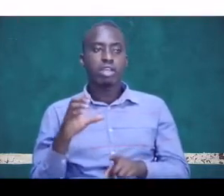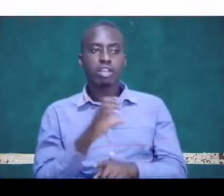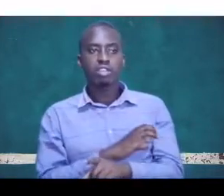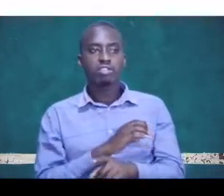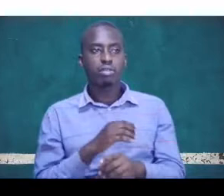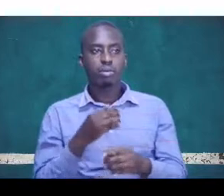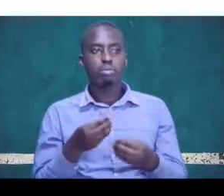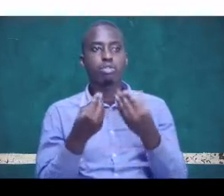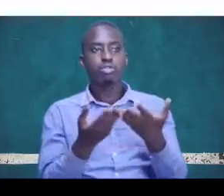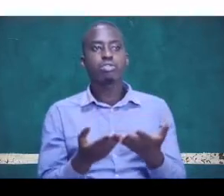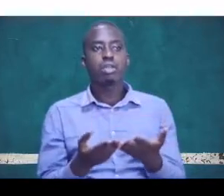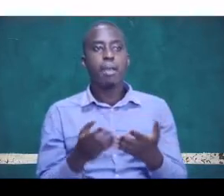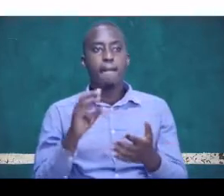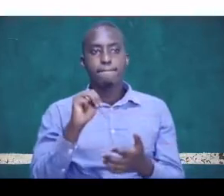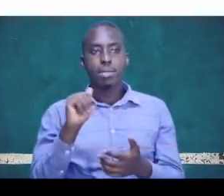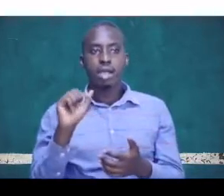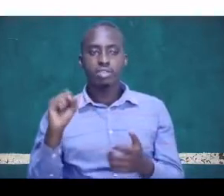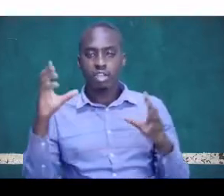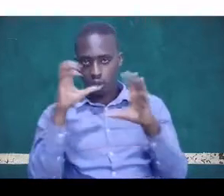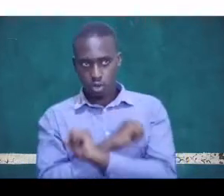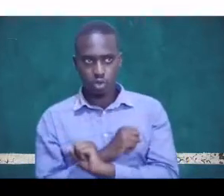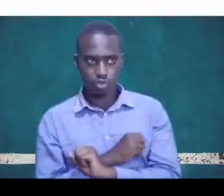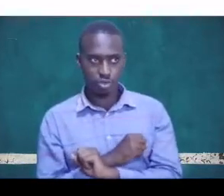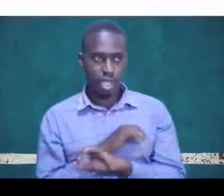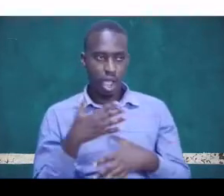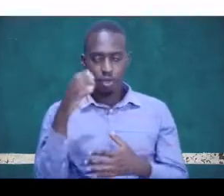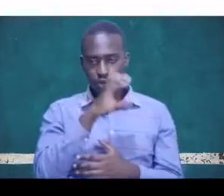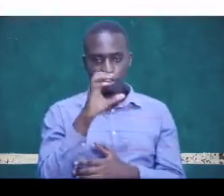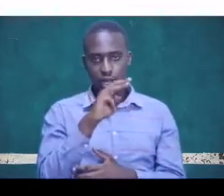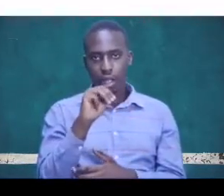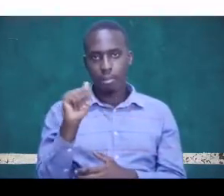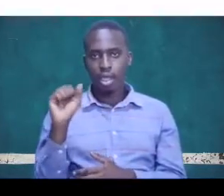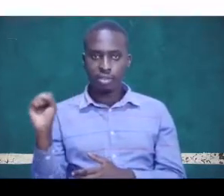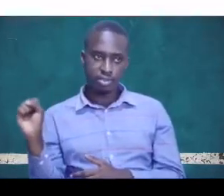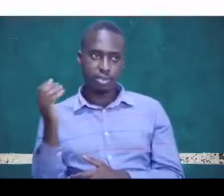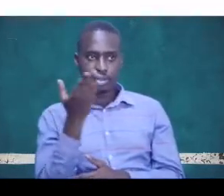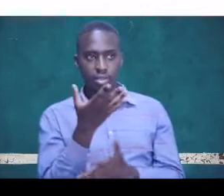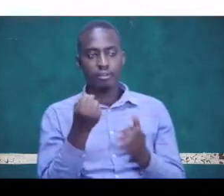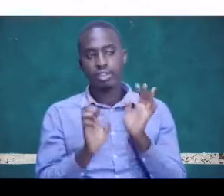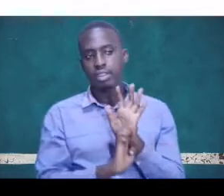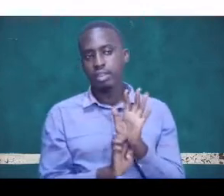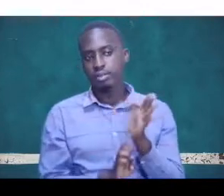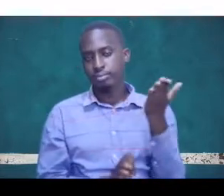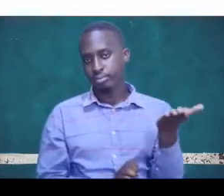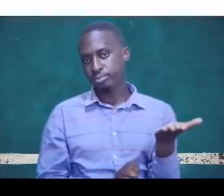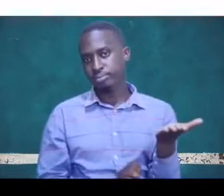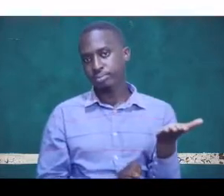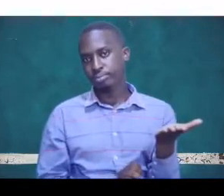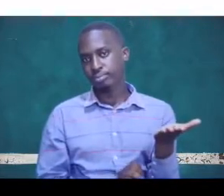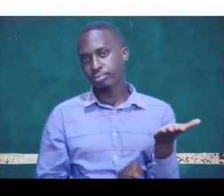lost. We'll have now to see how we calculate the mass. And here we have the examples of